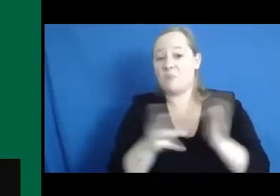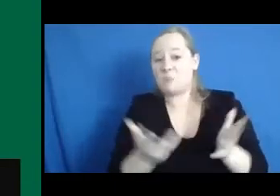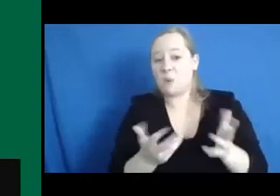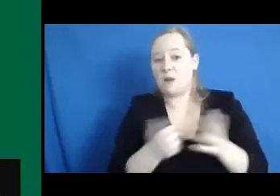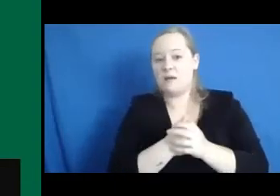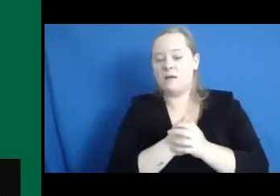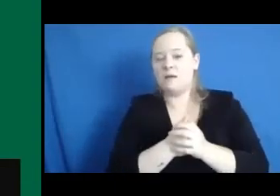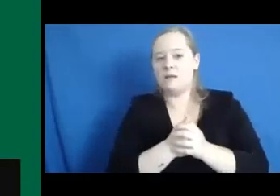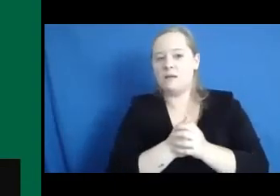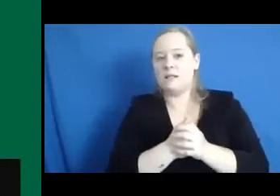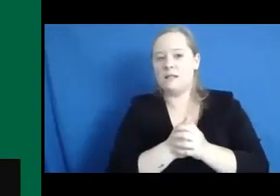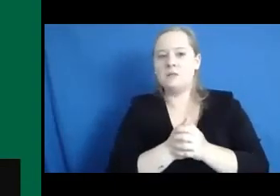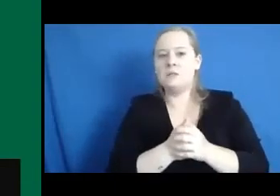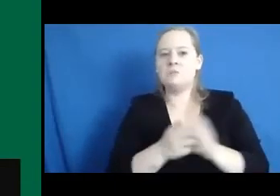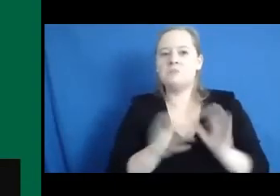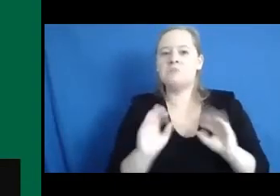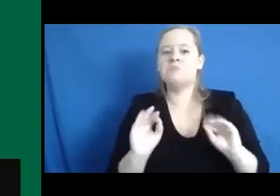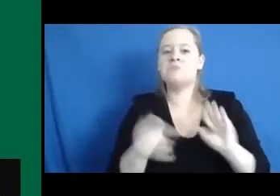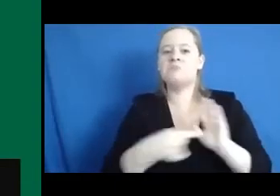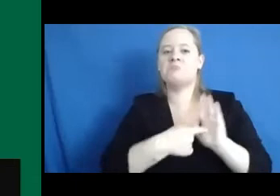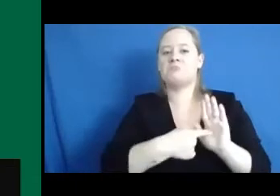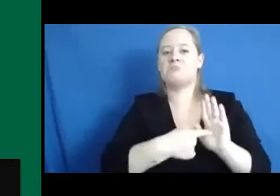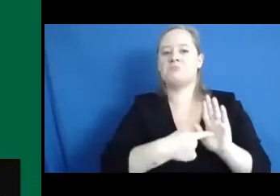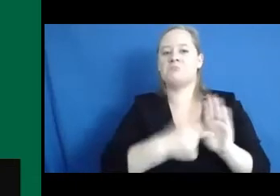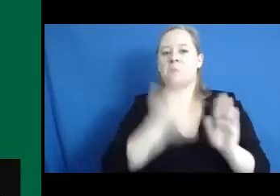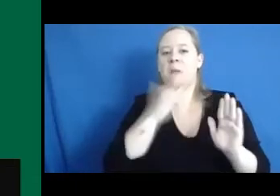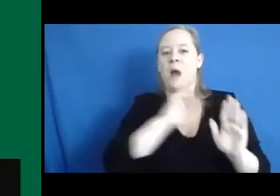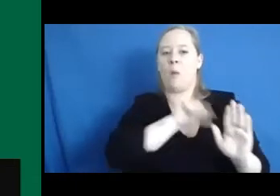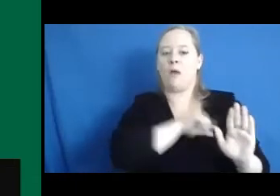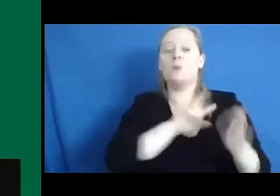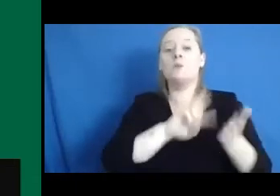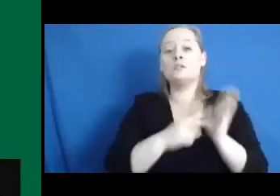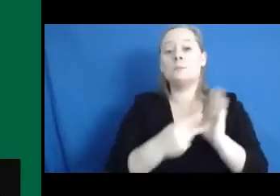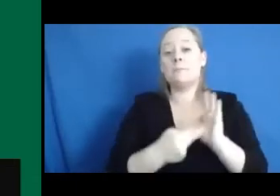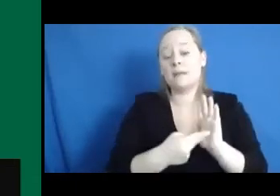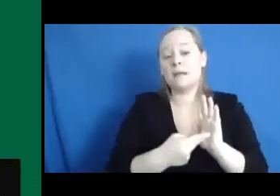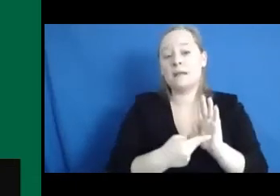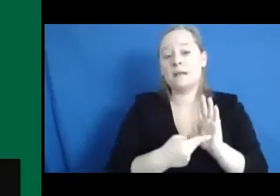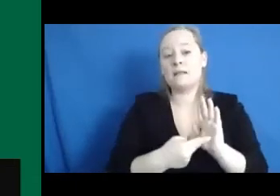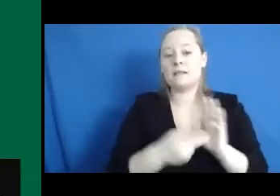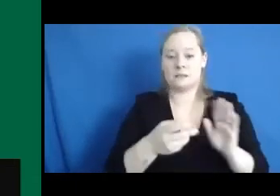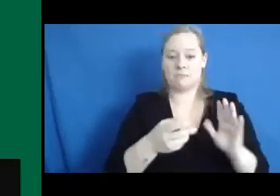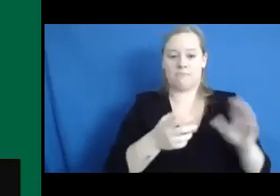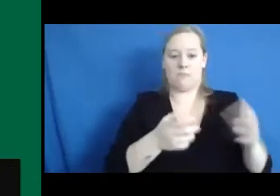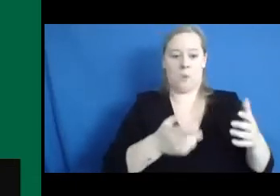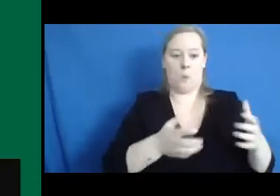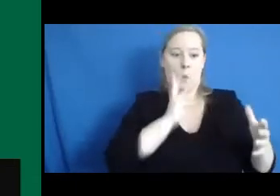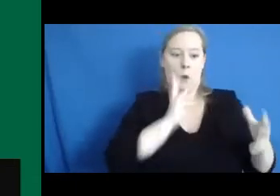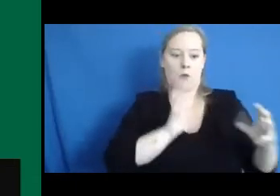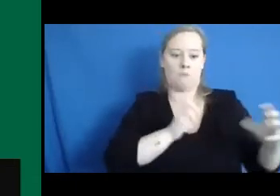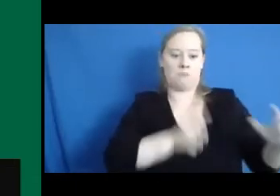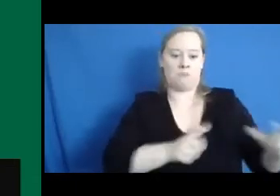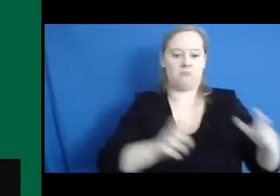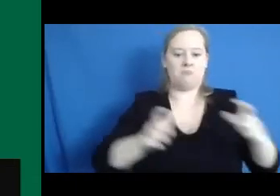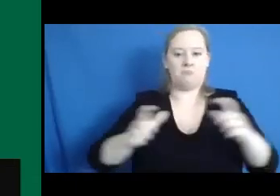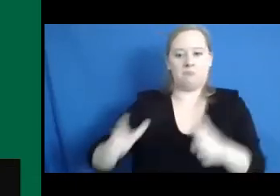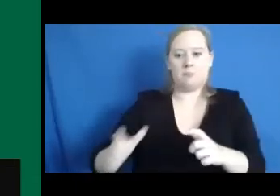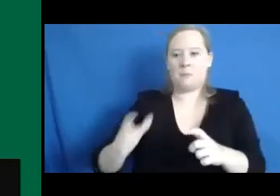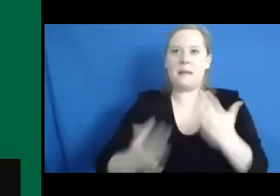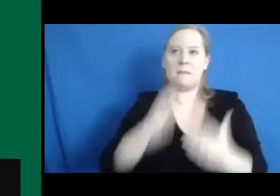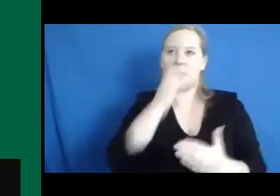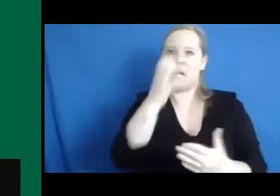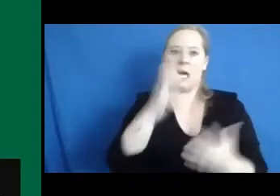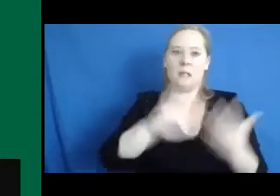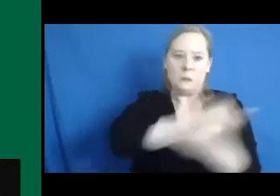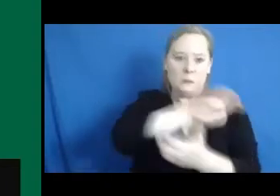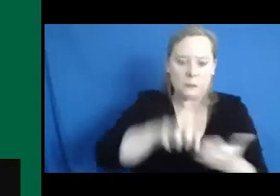wasn't any indicators of poor water quality. So that means that the reservoir maybe hasn't been bombarded with really high metals